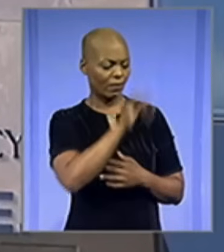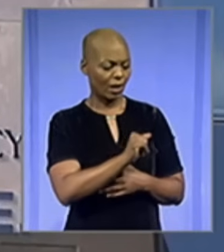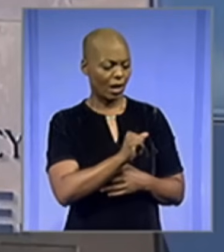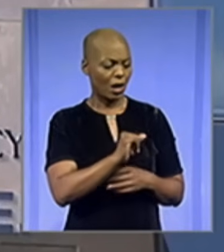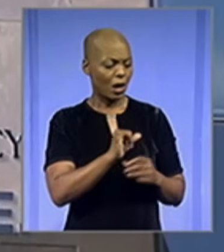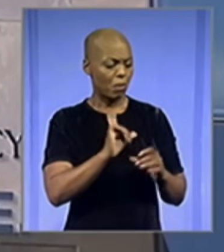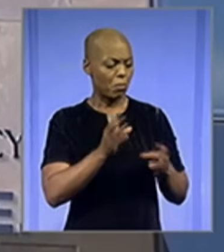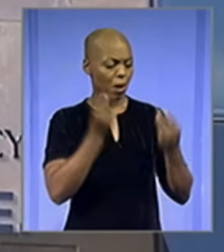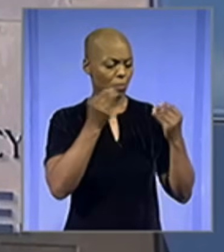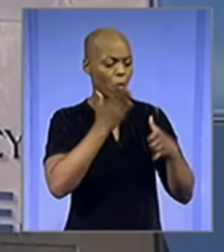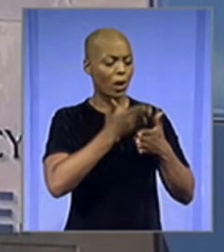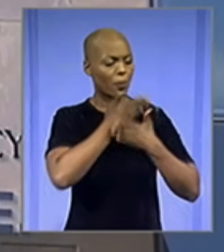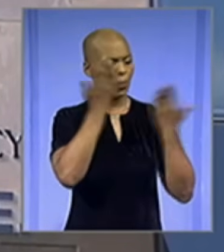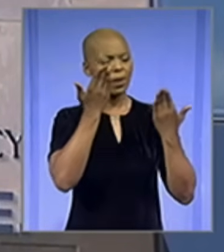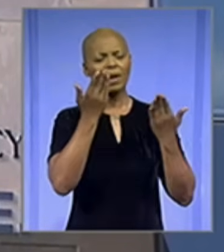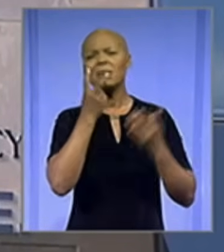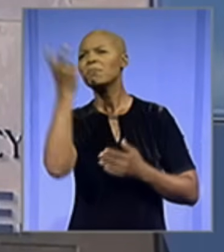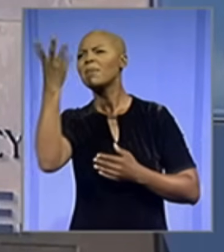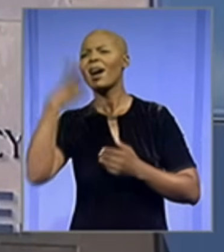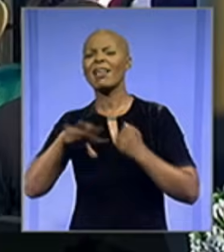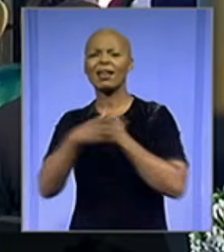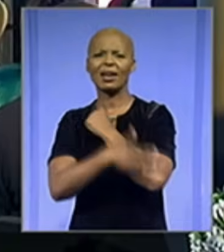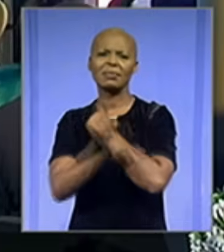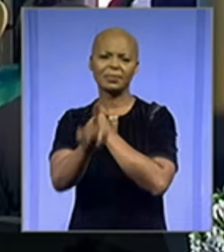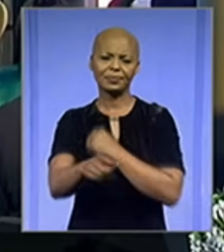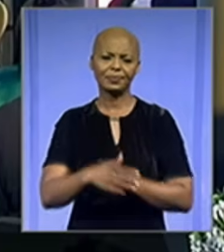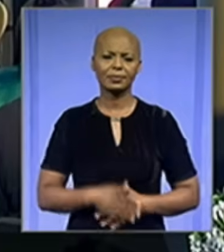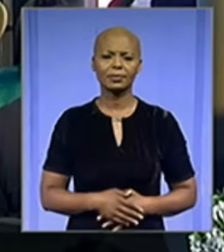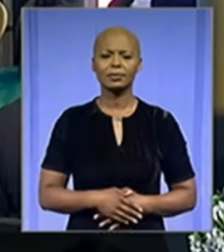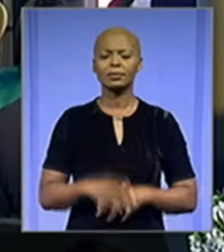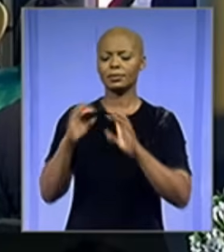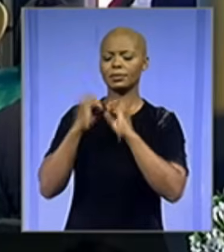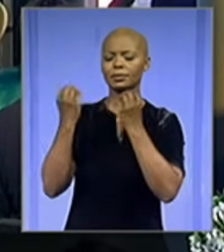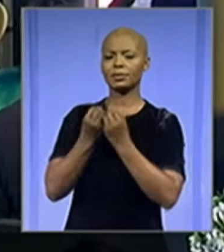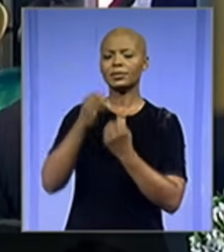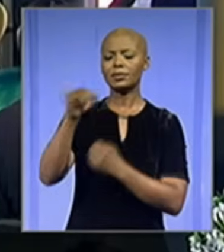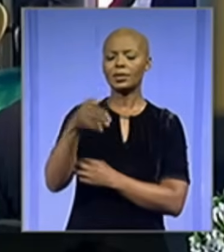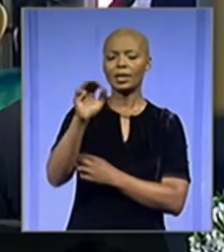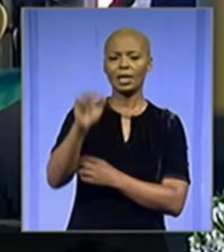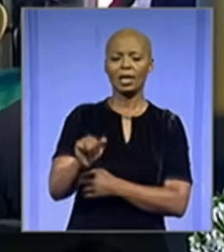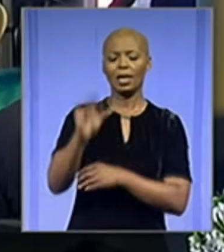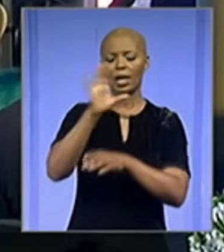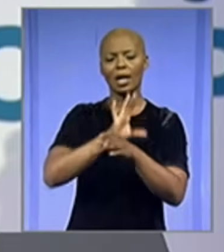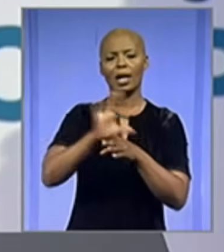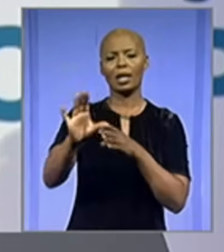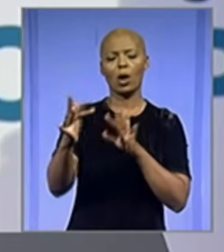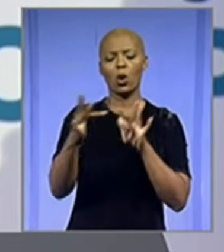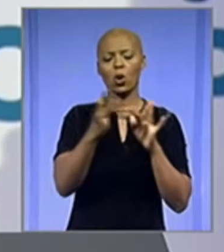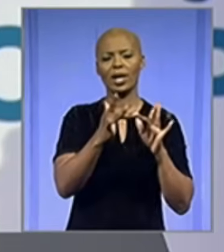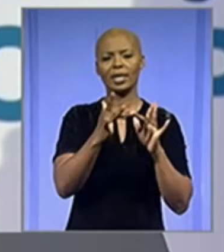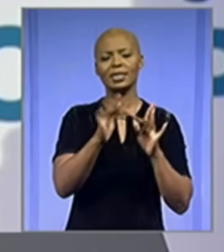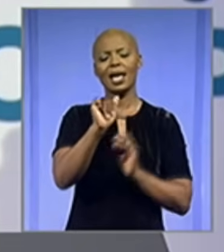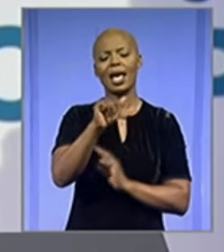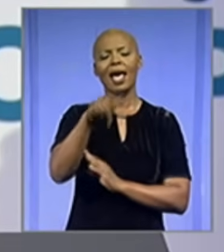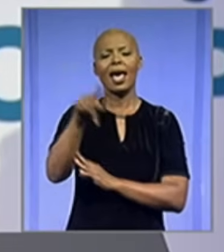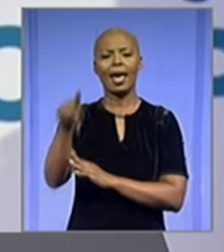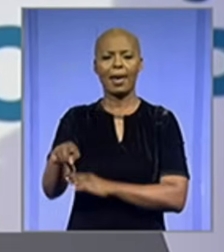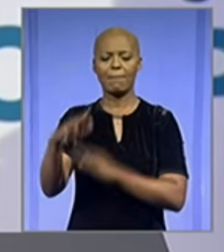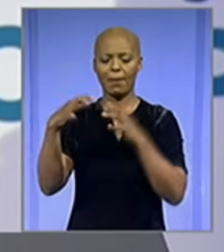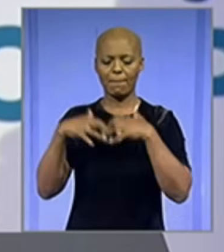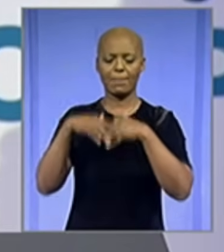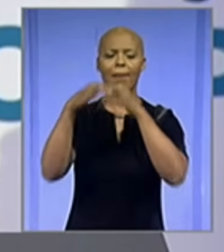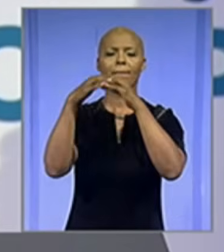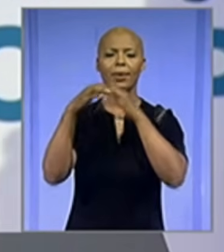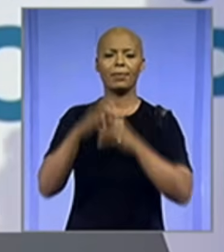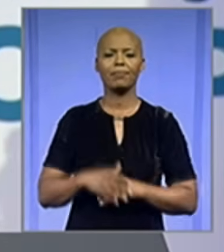Ka fa go jelengwe mokgatlho wa amogetse go tlhomiwa ga JA Career Connect app. Creating platforms for us